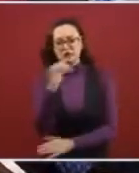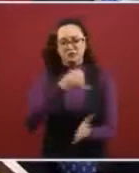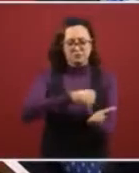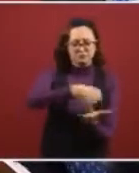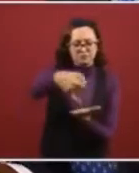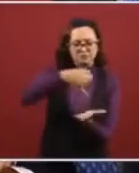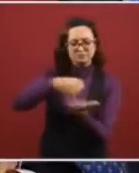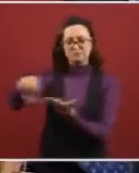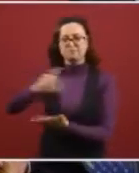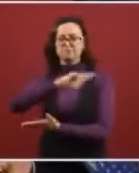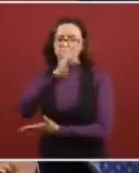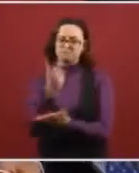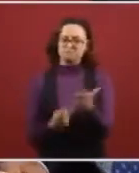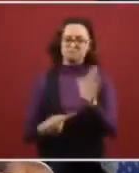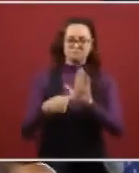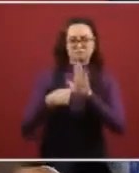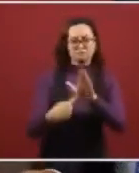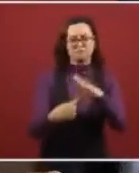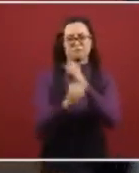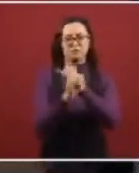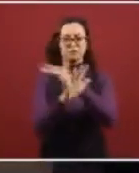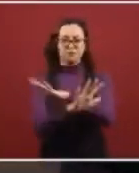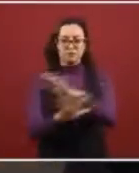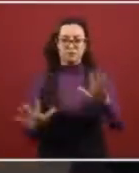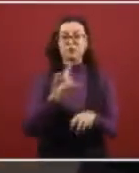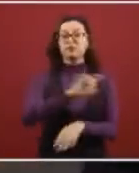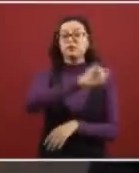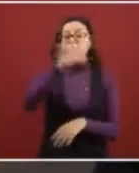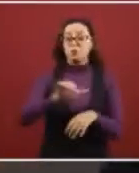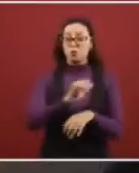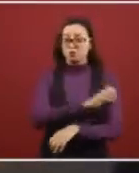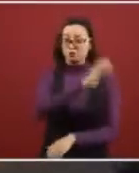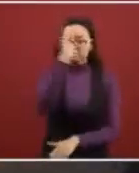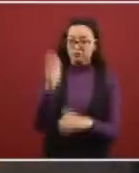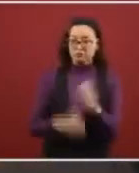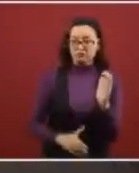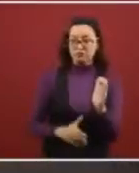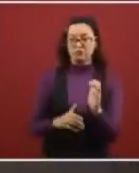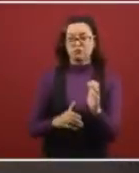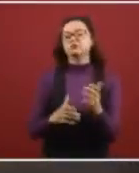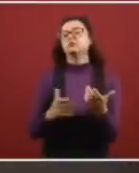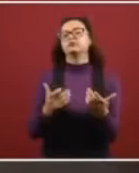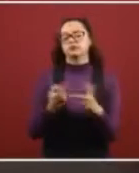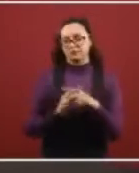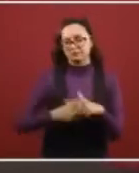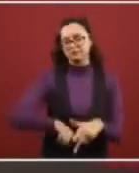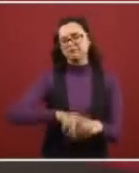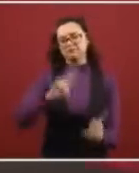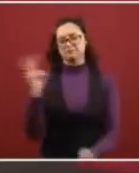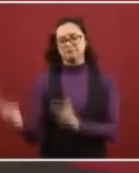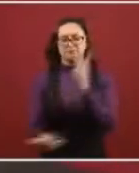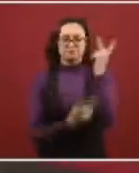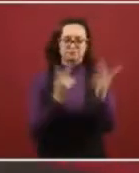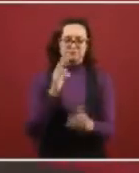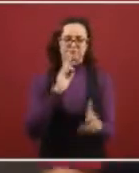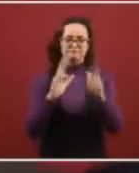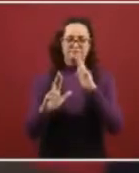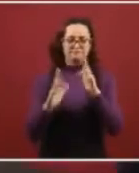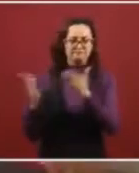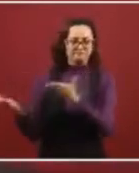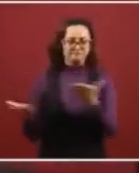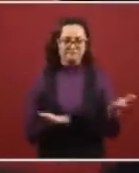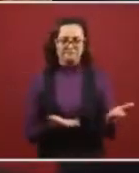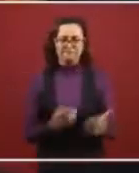will inform you regarding the program. And after that information, we'll open the session for questions and